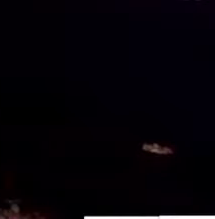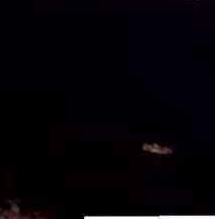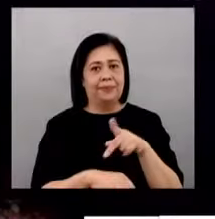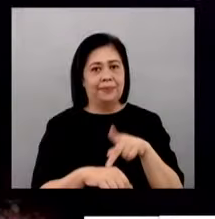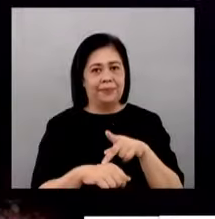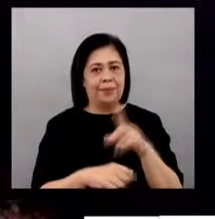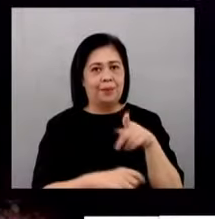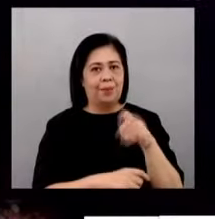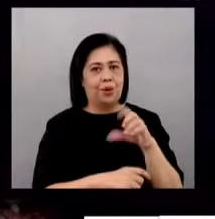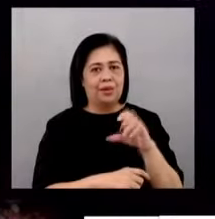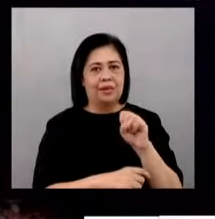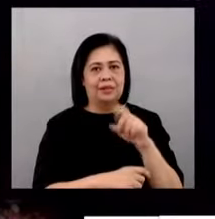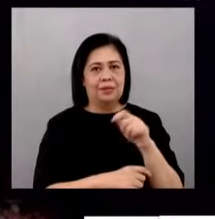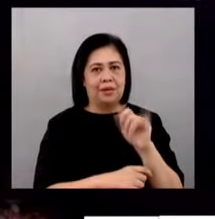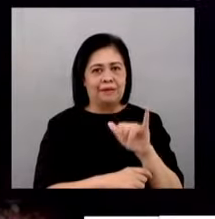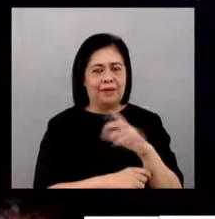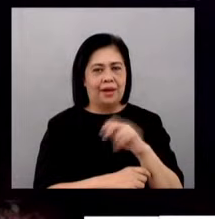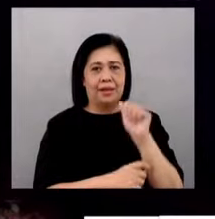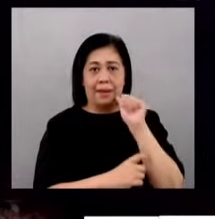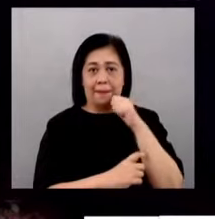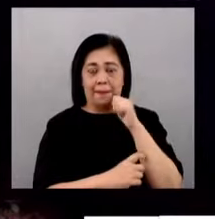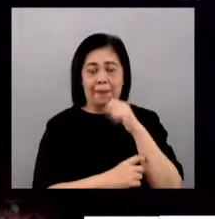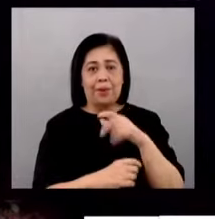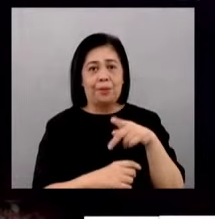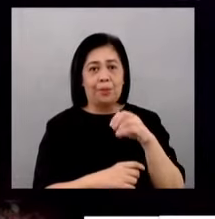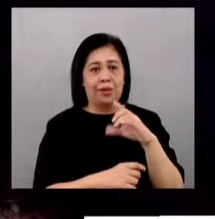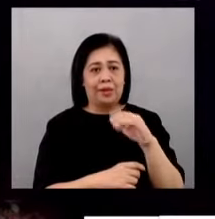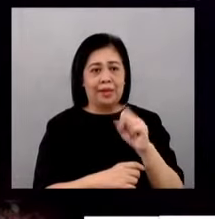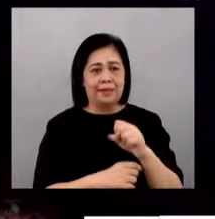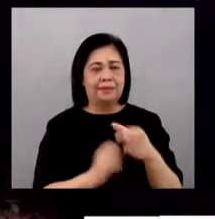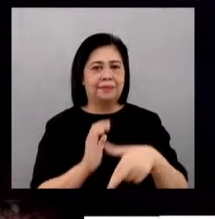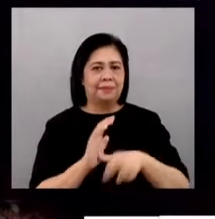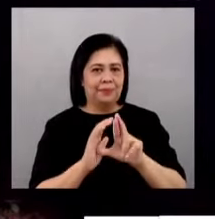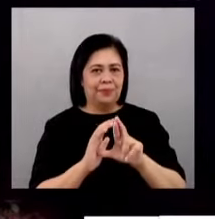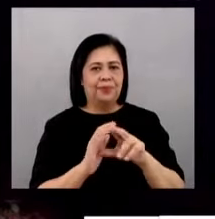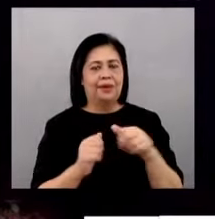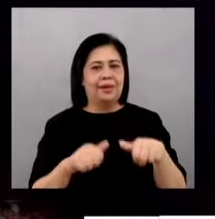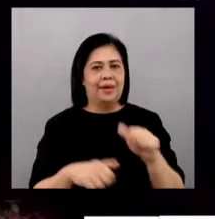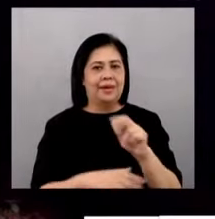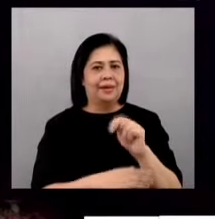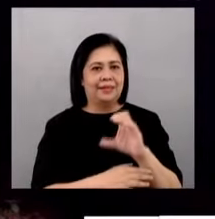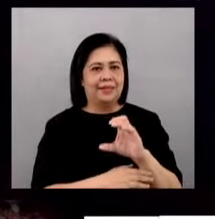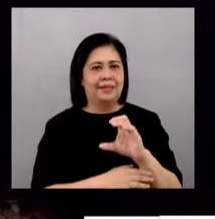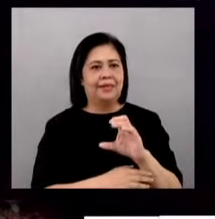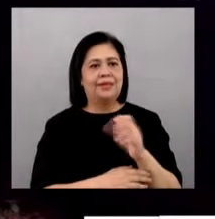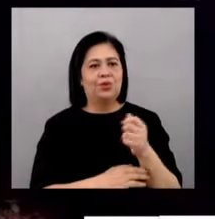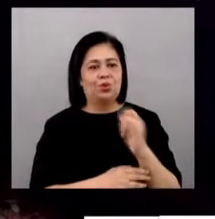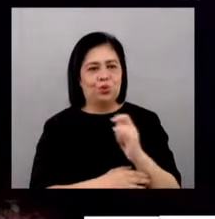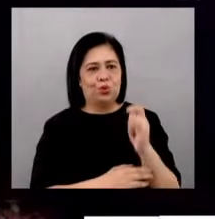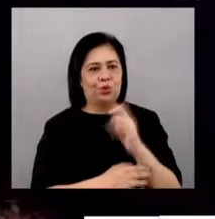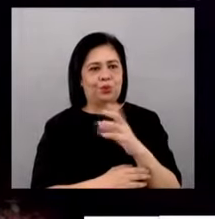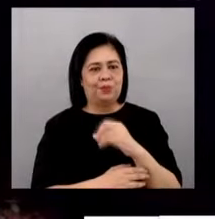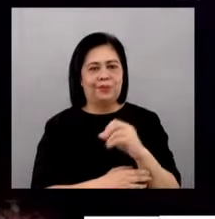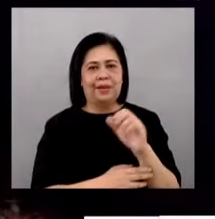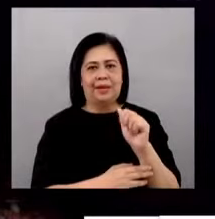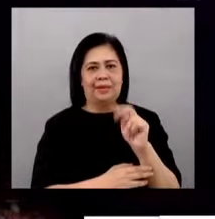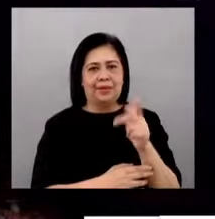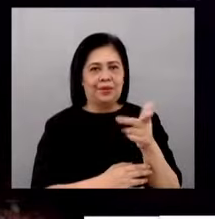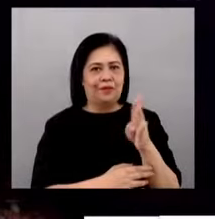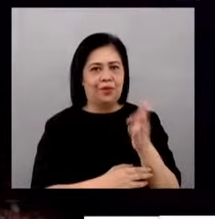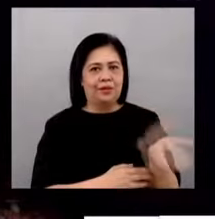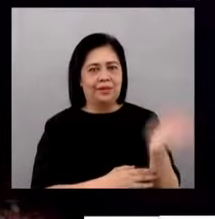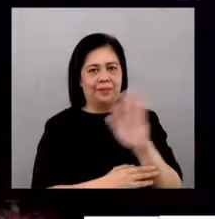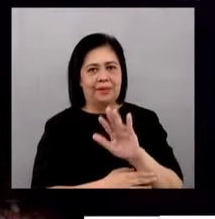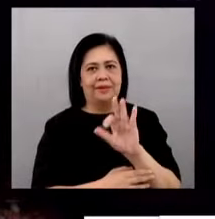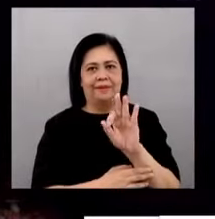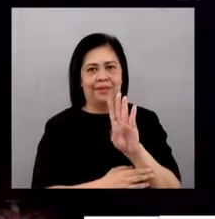on Spotify and Apple Podcasts. Playback this newscast too on ANC's YouTube channel and on ANC 24/7 on